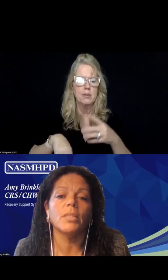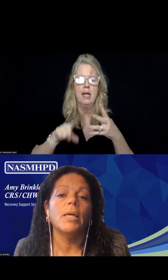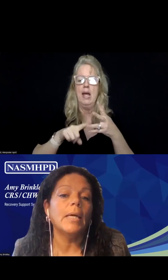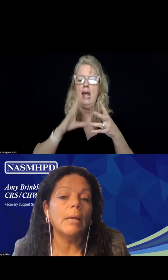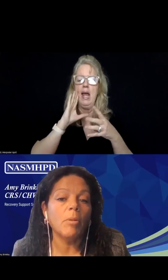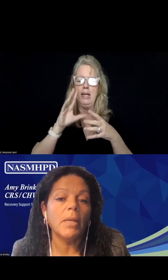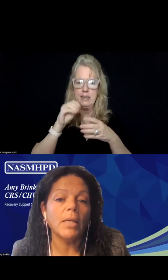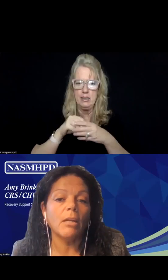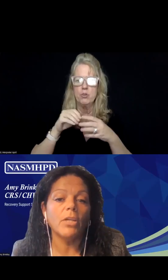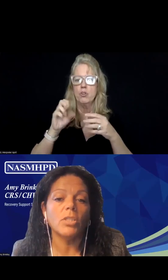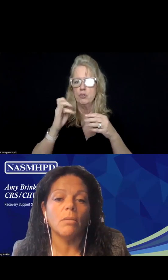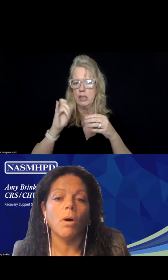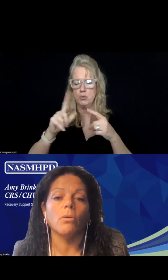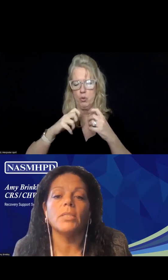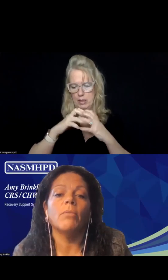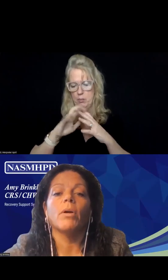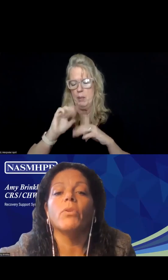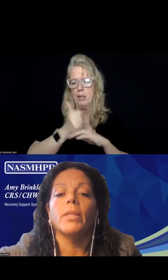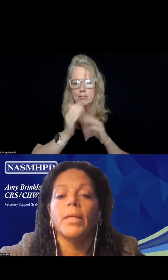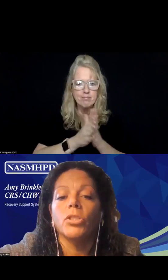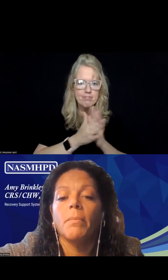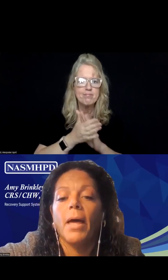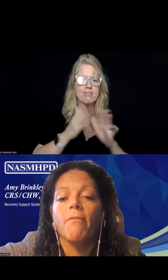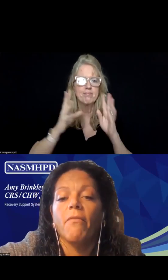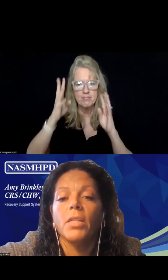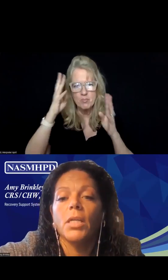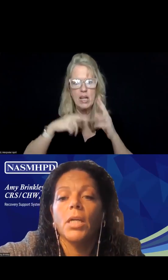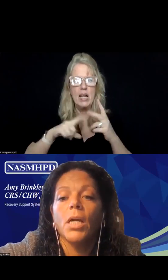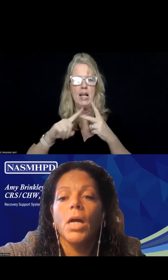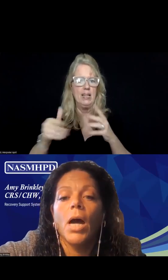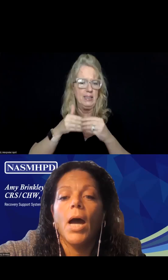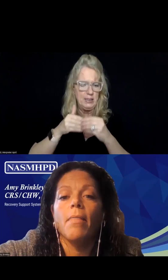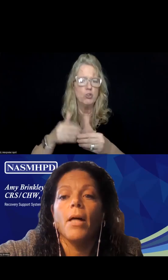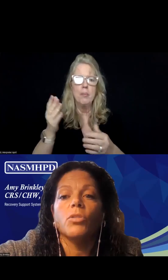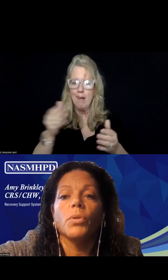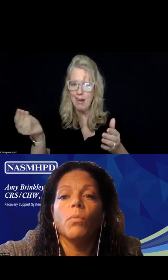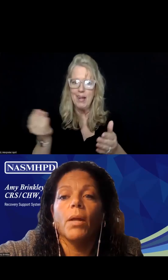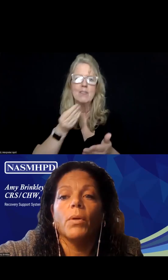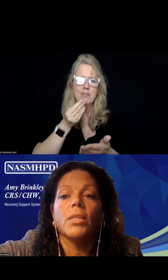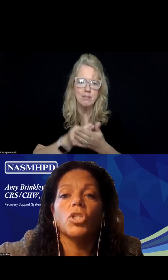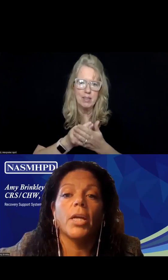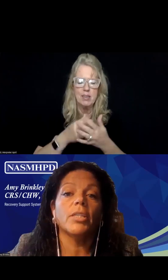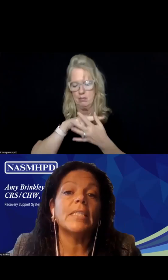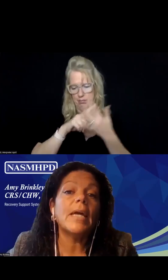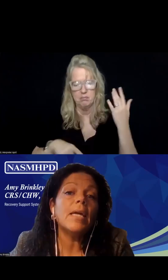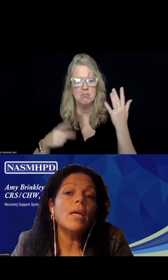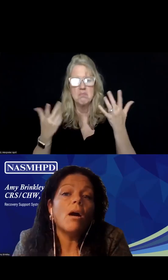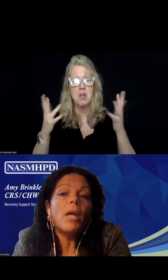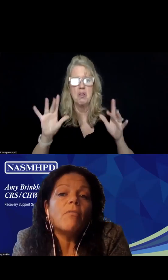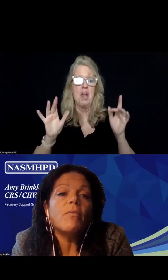recovery supports, implementing innovations and models, state recovery leadership, and funding. And that's really what I wanted to